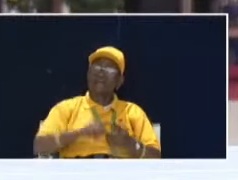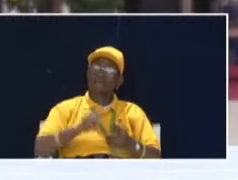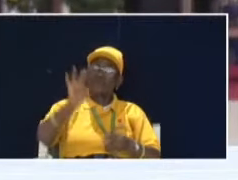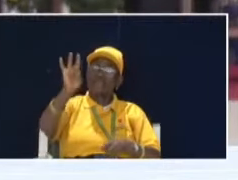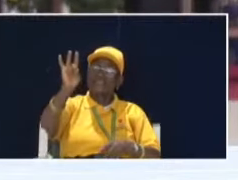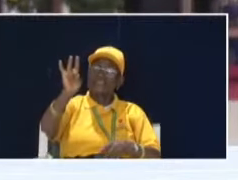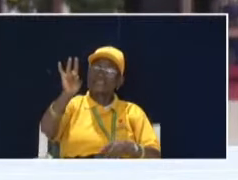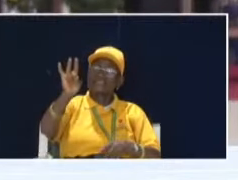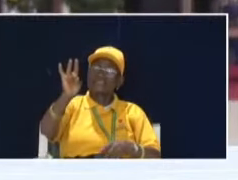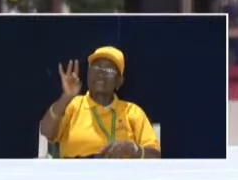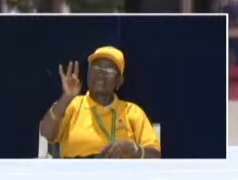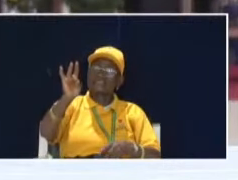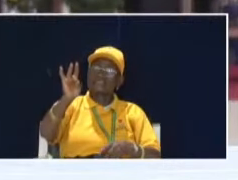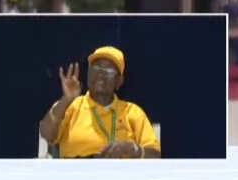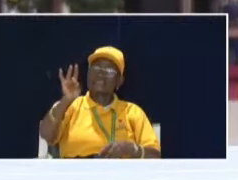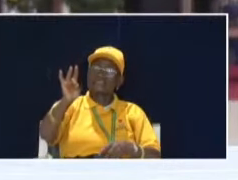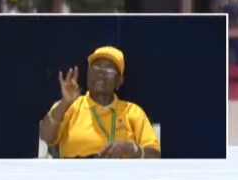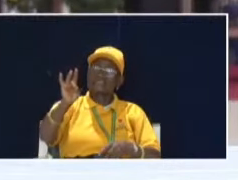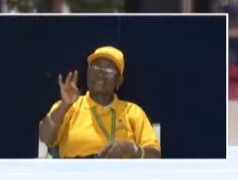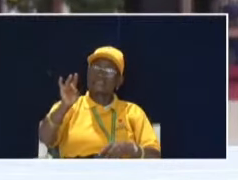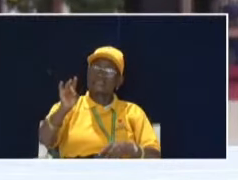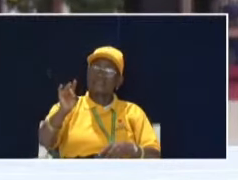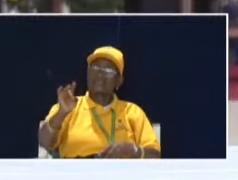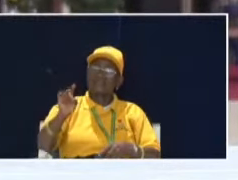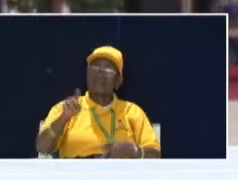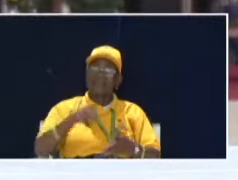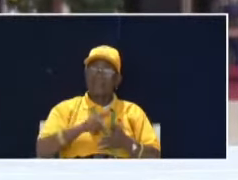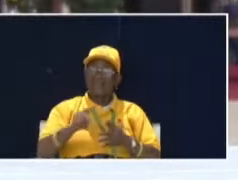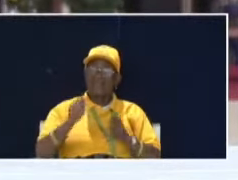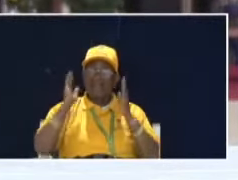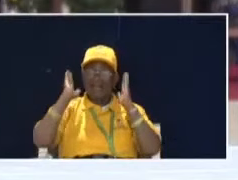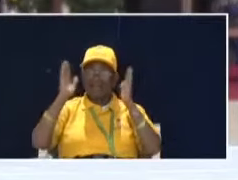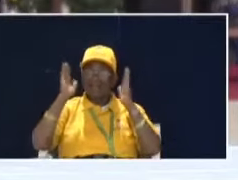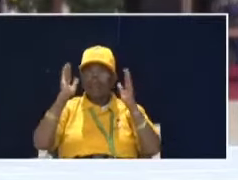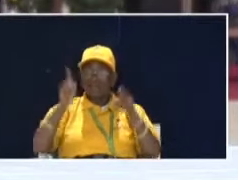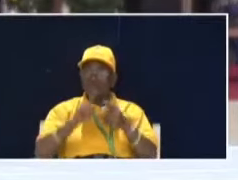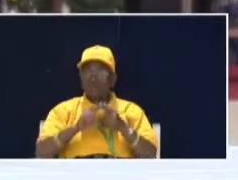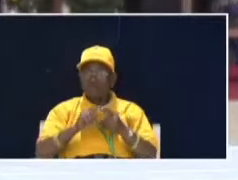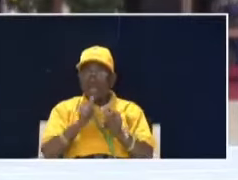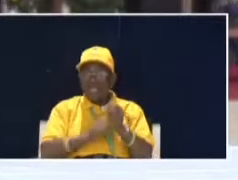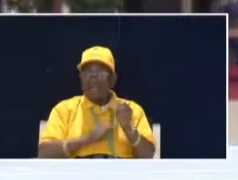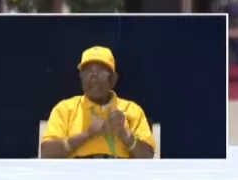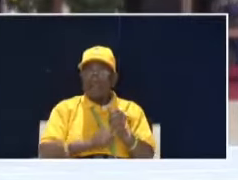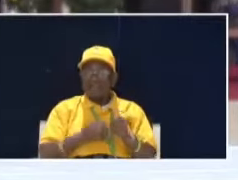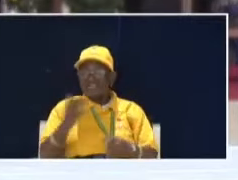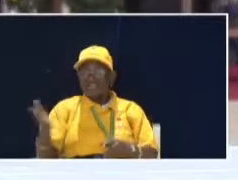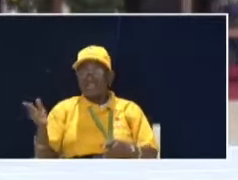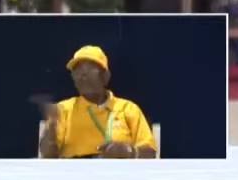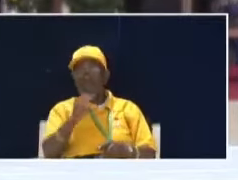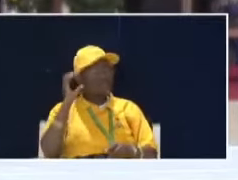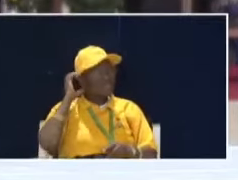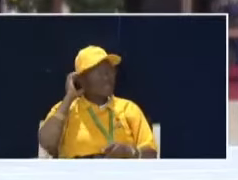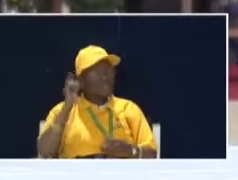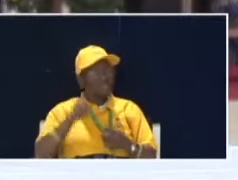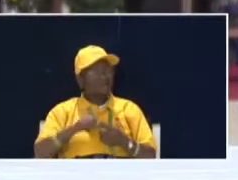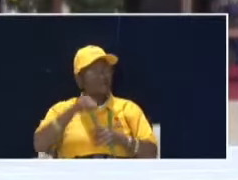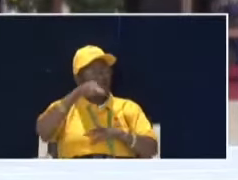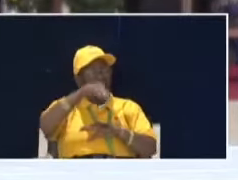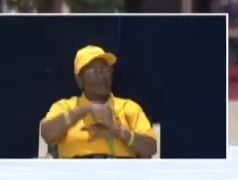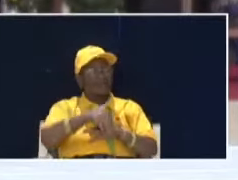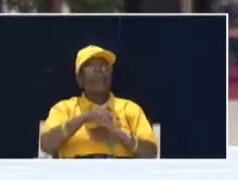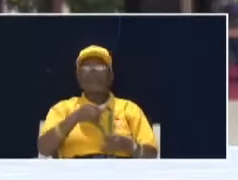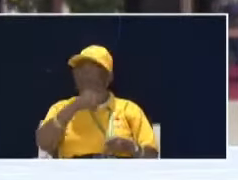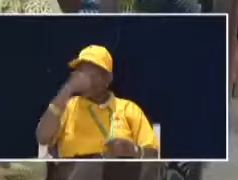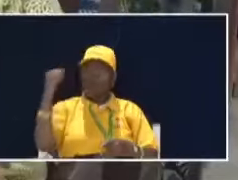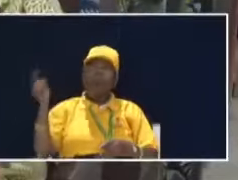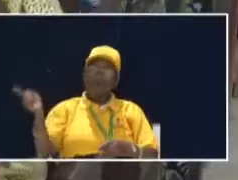8, and pay attention to everything you hear tonight, because you will testify.